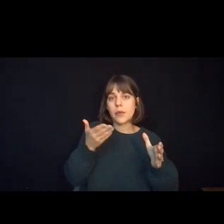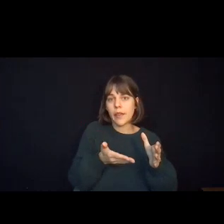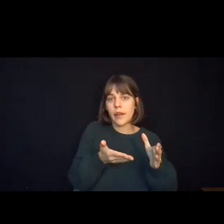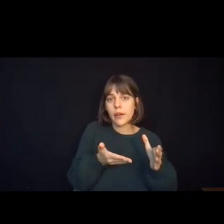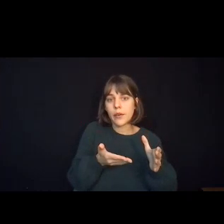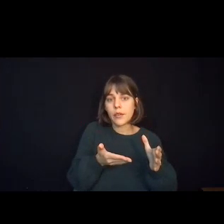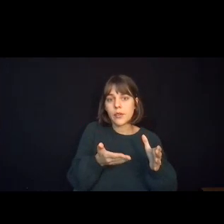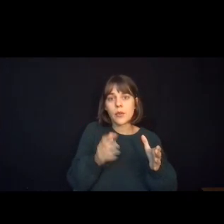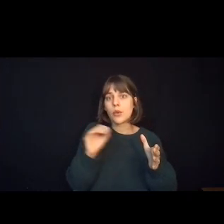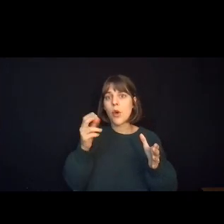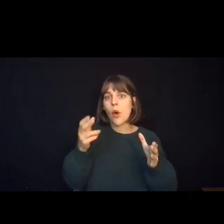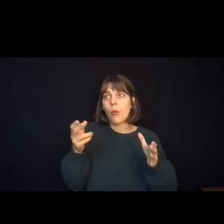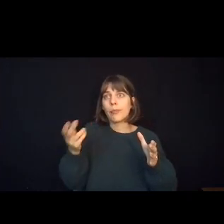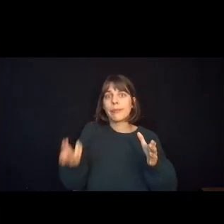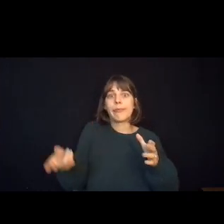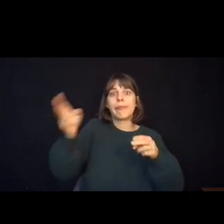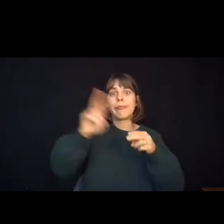Okay.